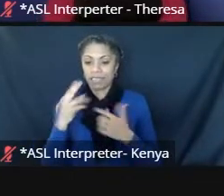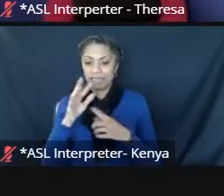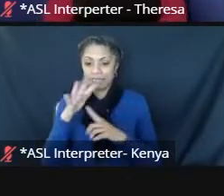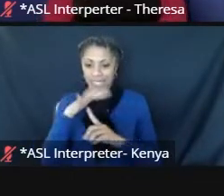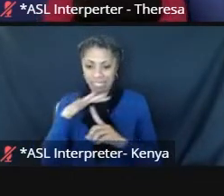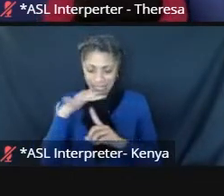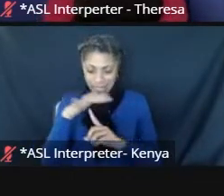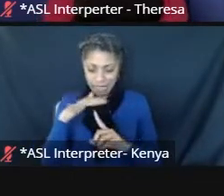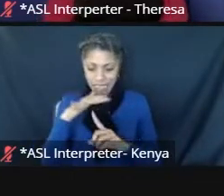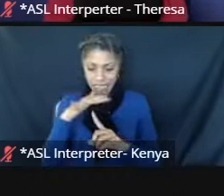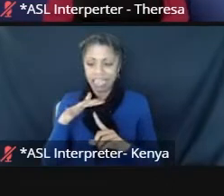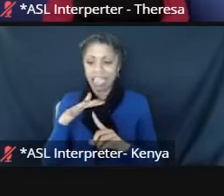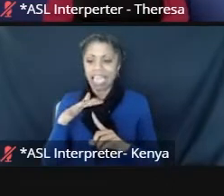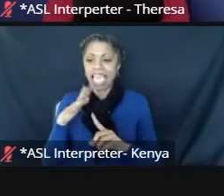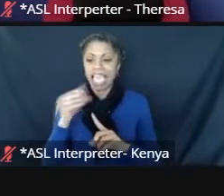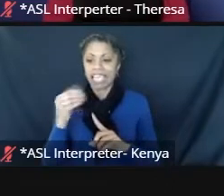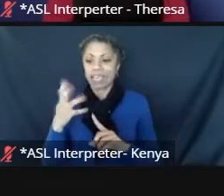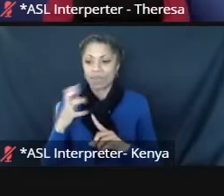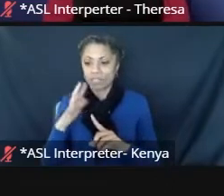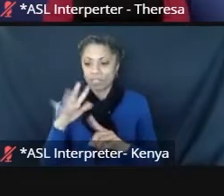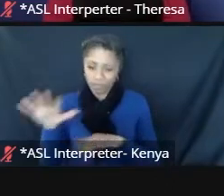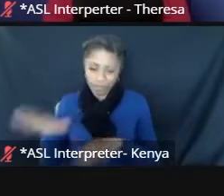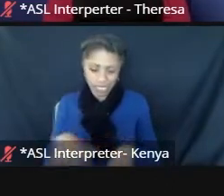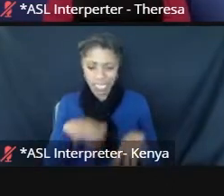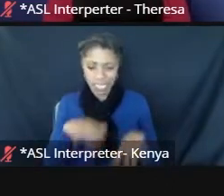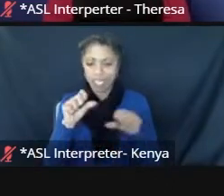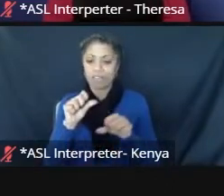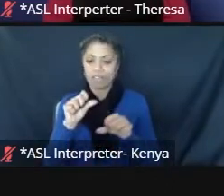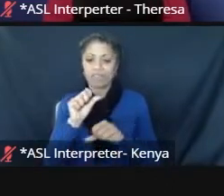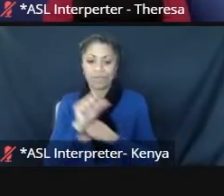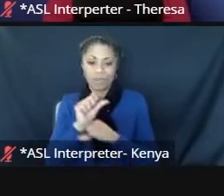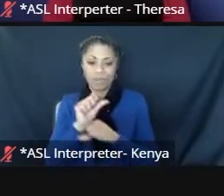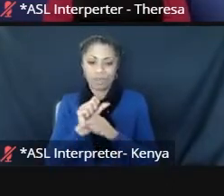next, 13 years, like this one kindergarten parent.